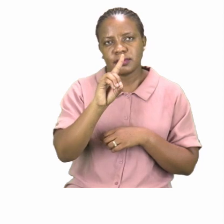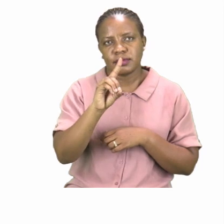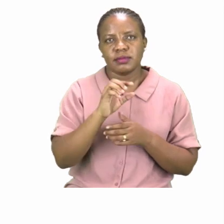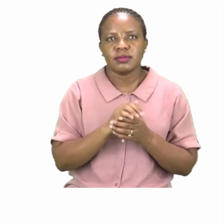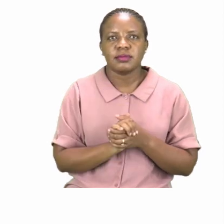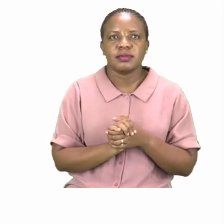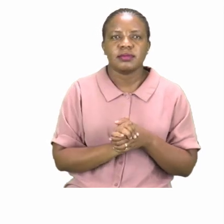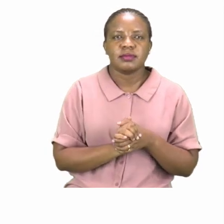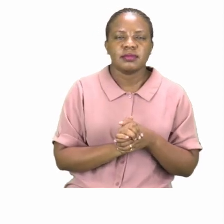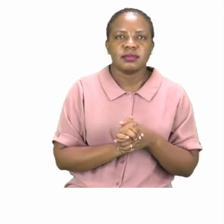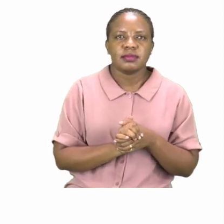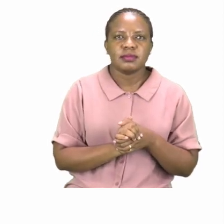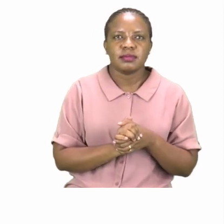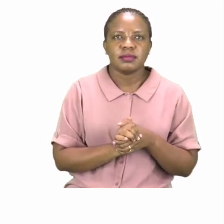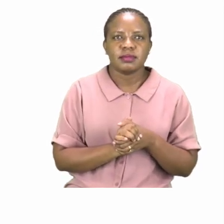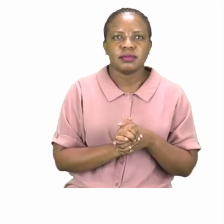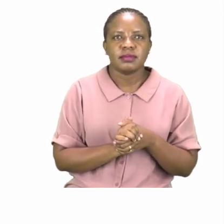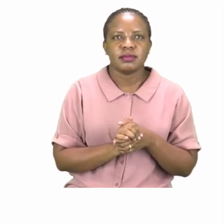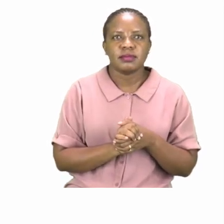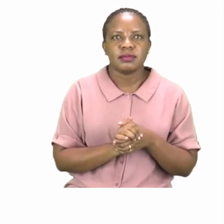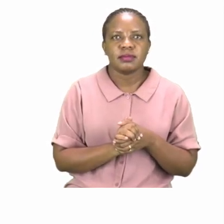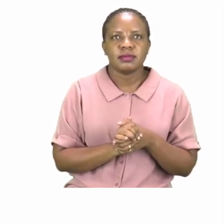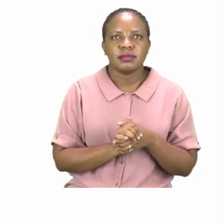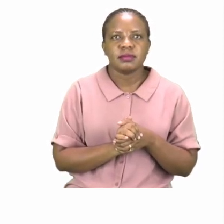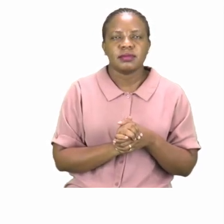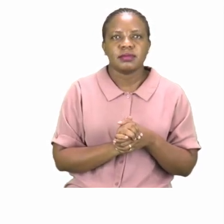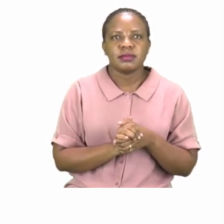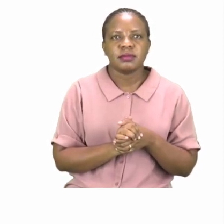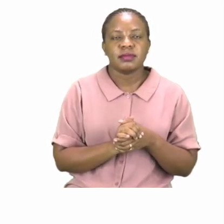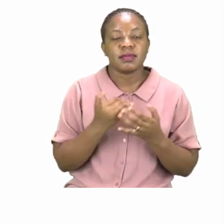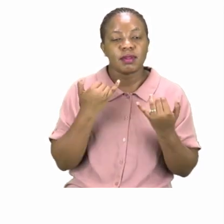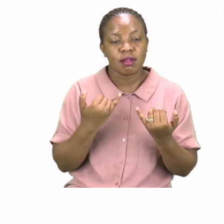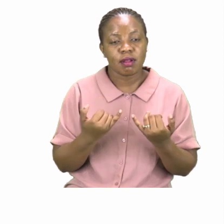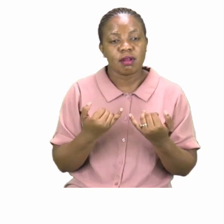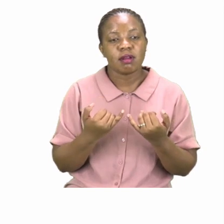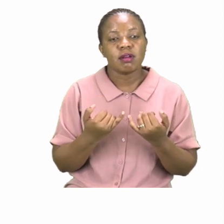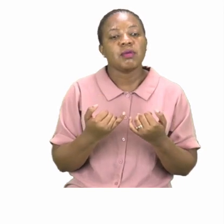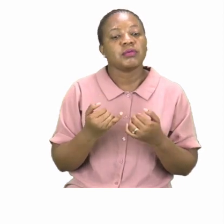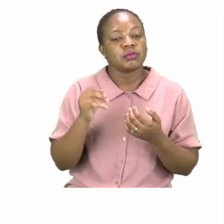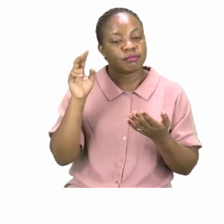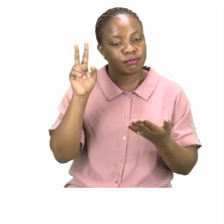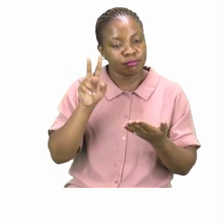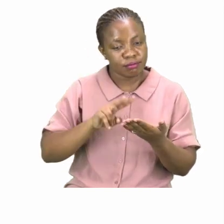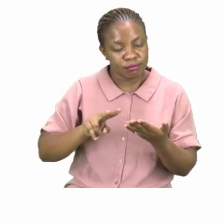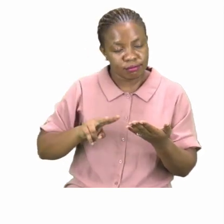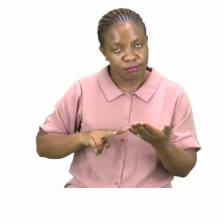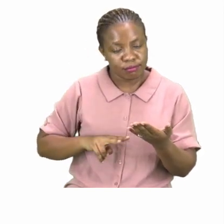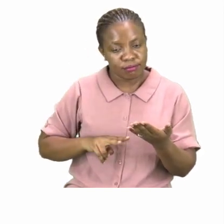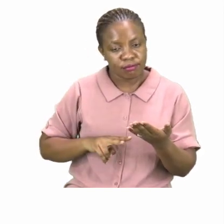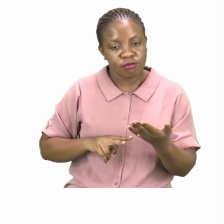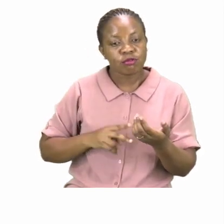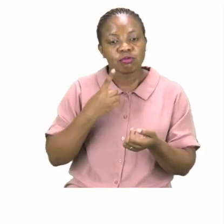So we are going to try and use these words when we are reading and